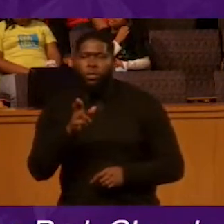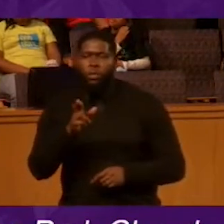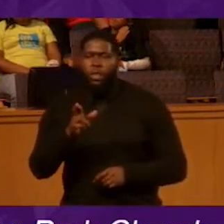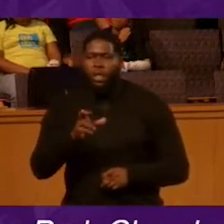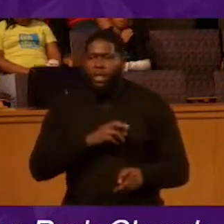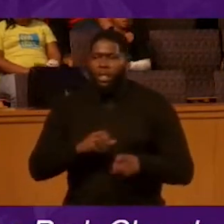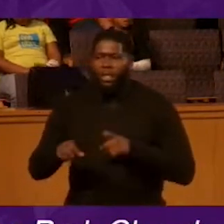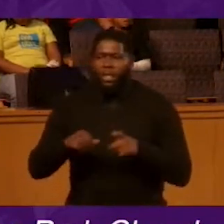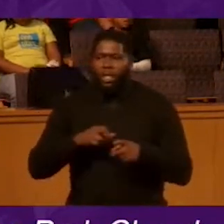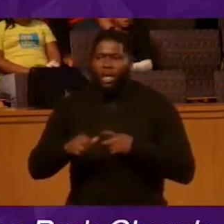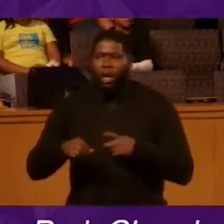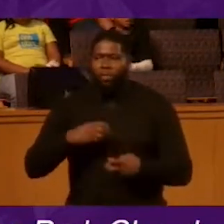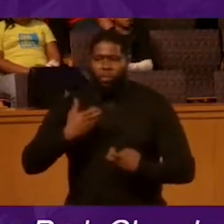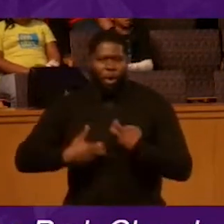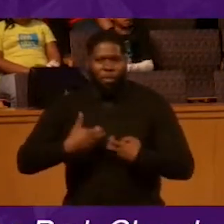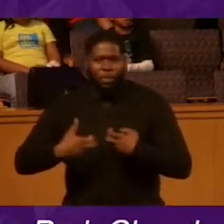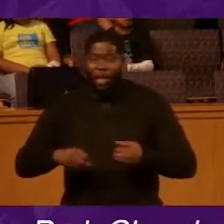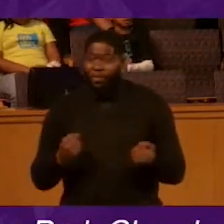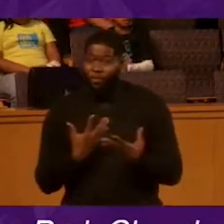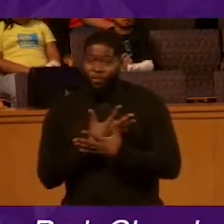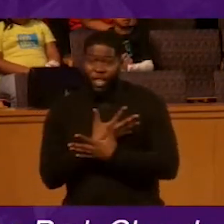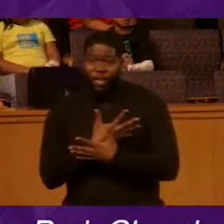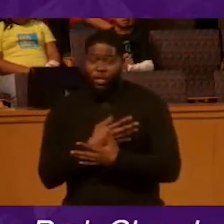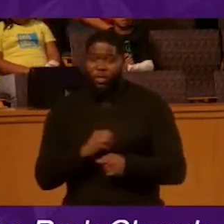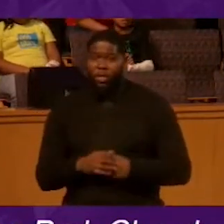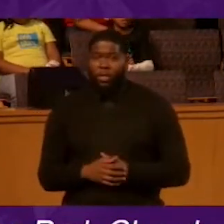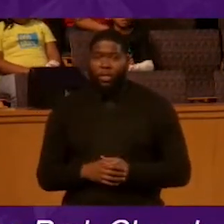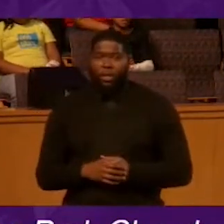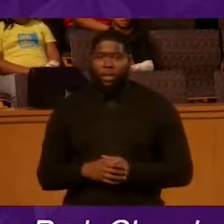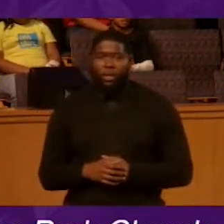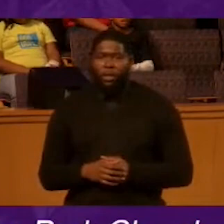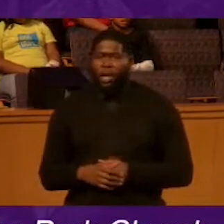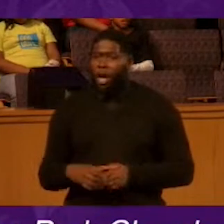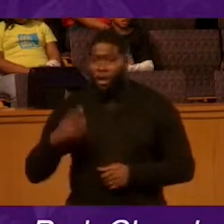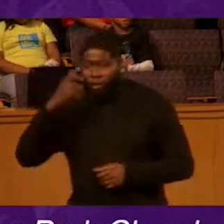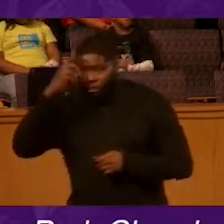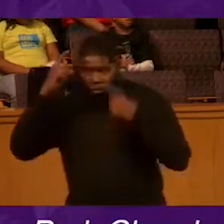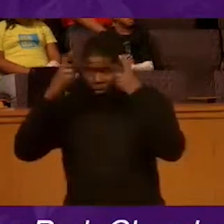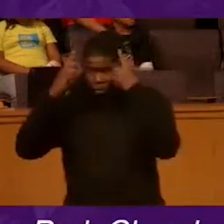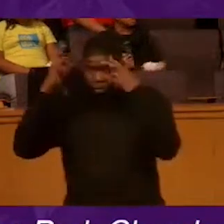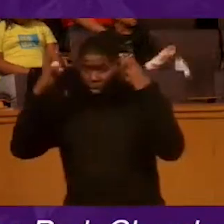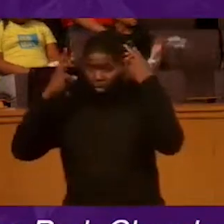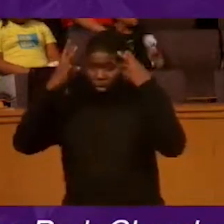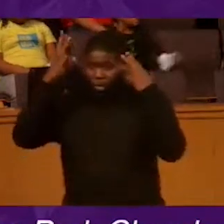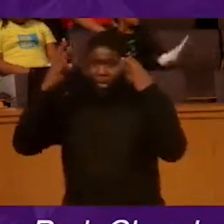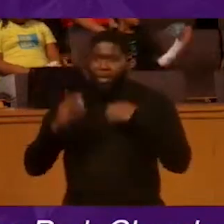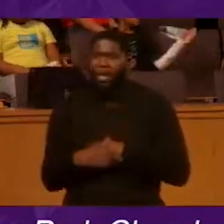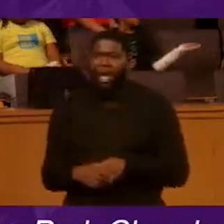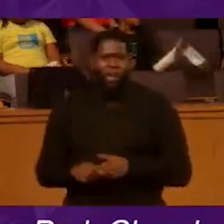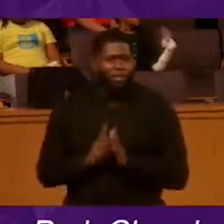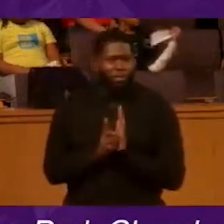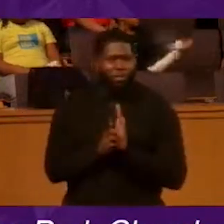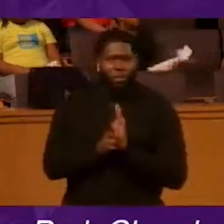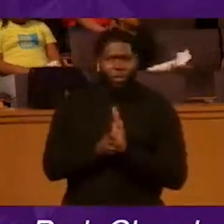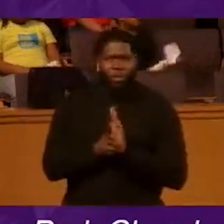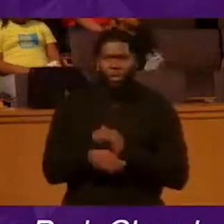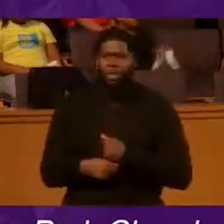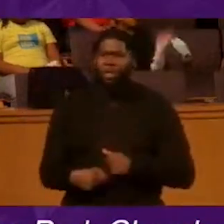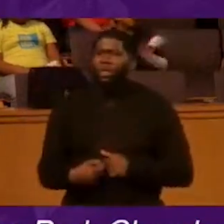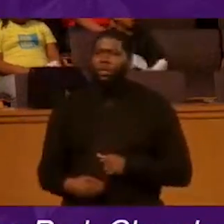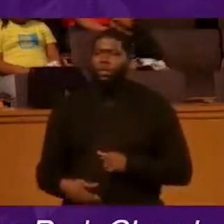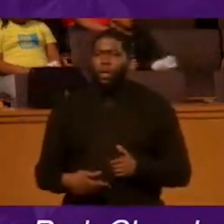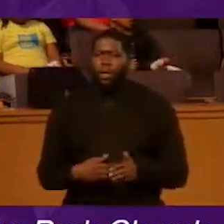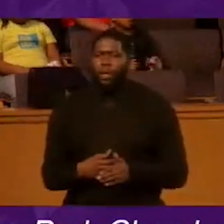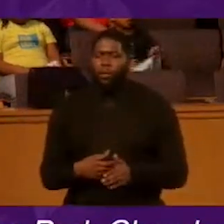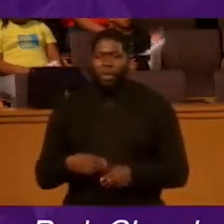struggle like everybody else. I have fears, I have, you know, worries, I have concerns, I have my moments when I don't quite get